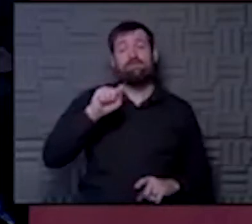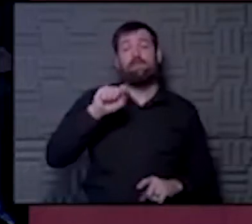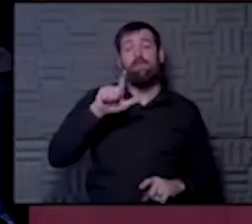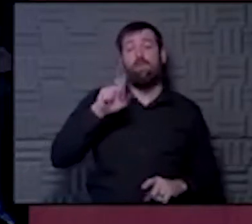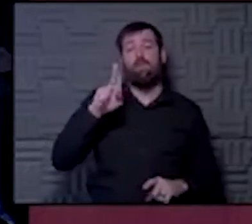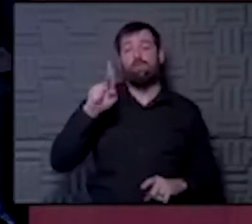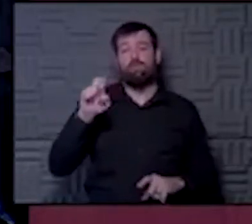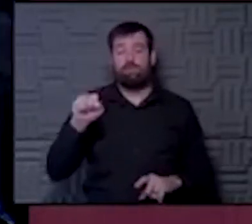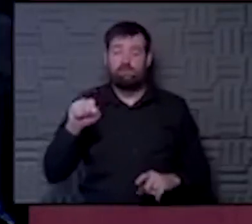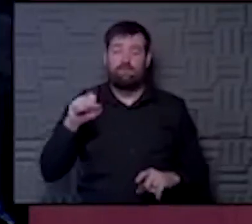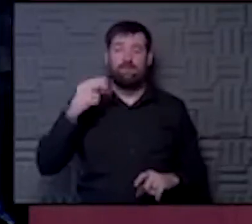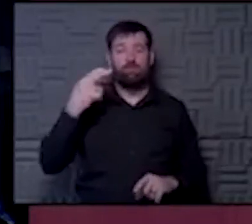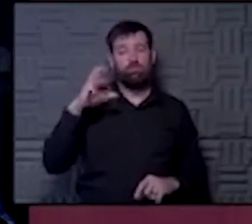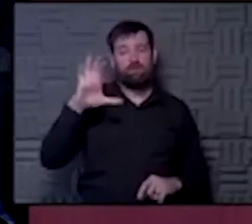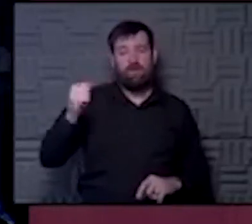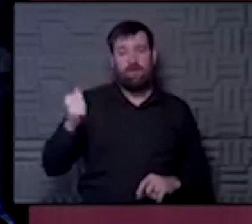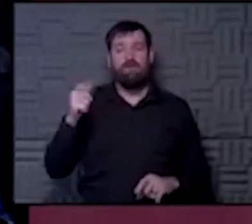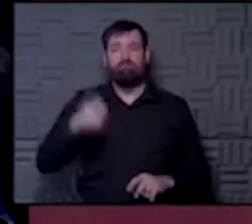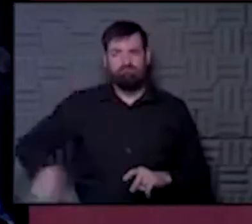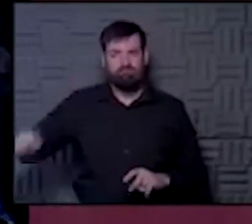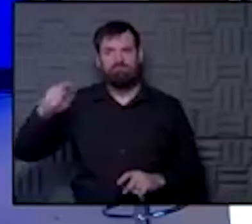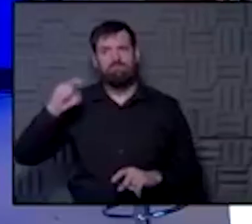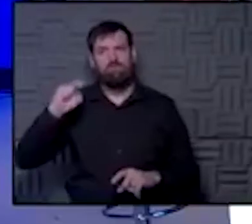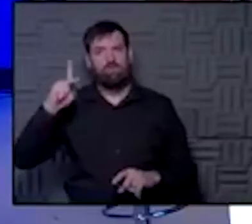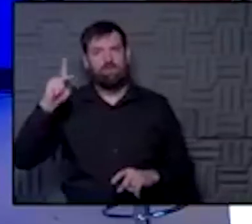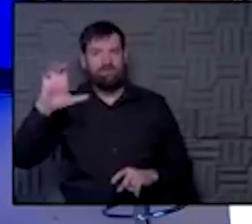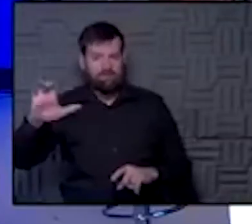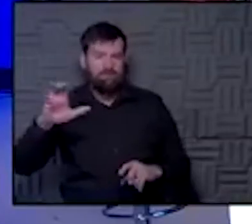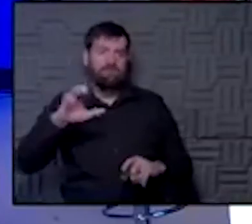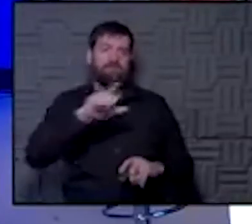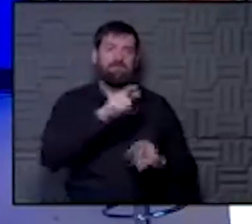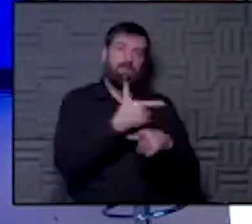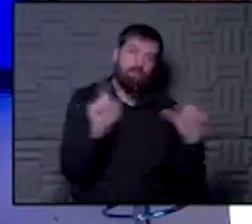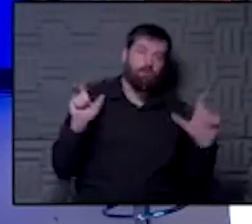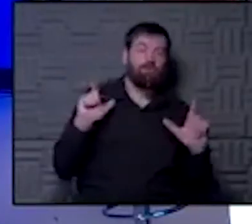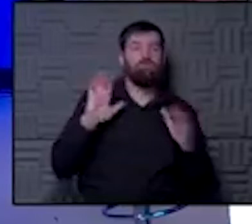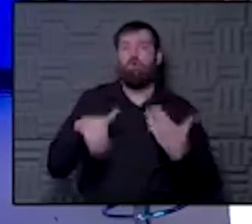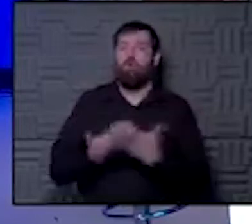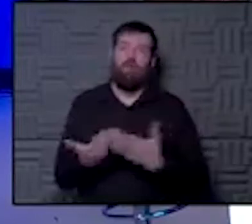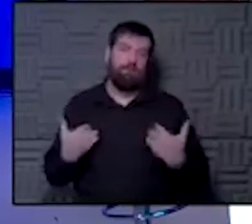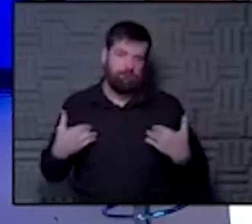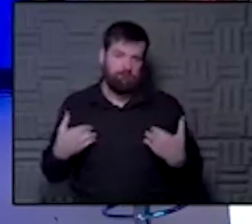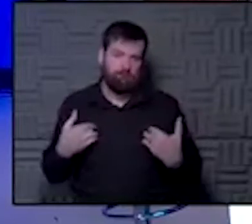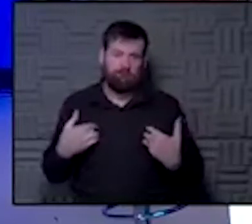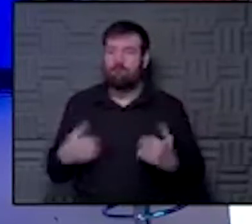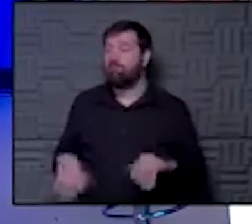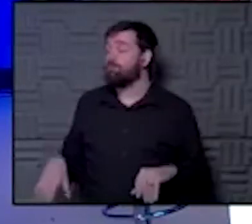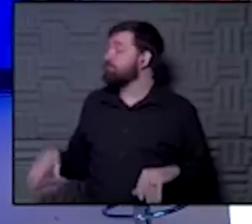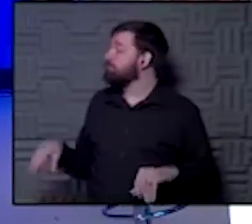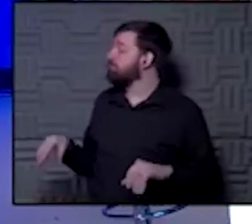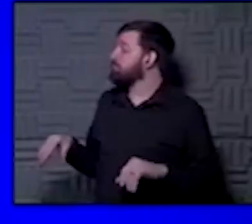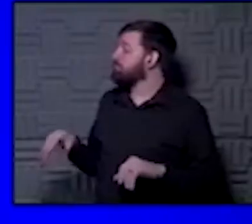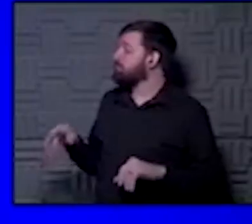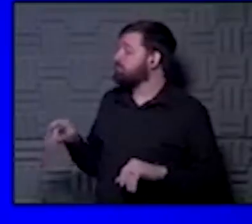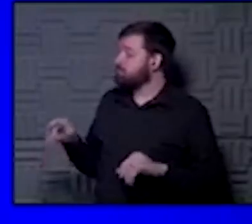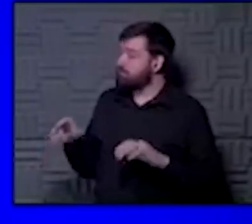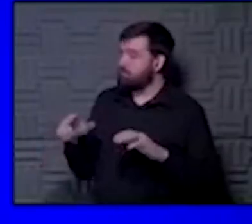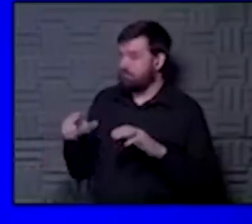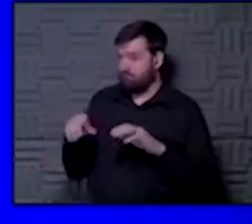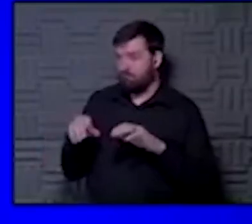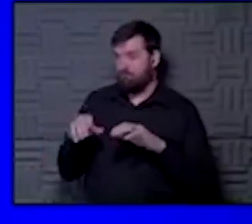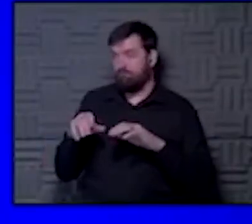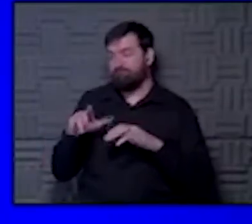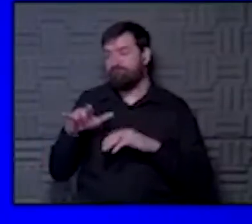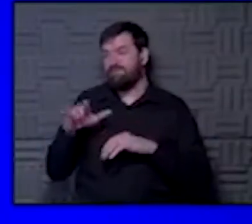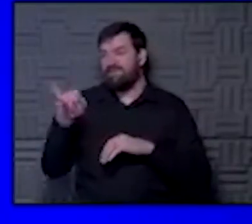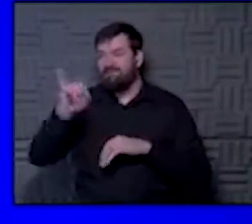has it, HCA has it, everybody's got it, North Kansas City, Liberty. But to your point too, there is a emerging infections